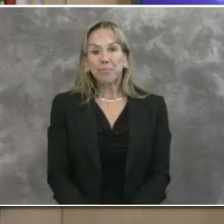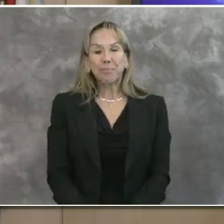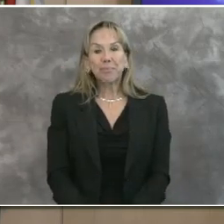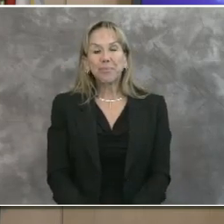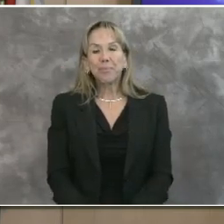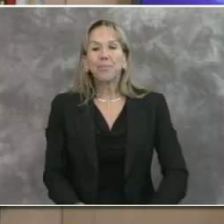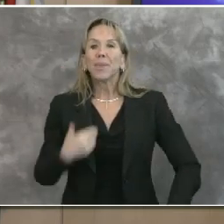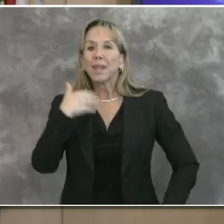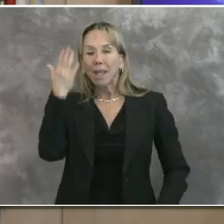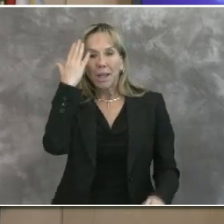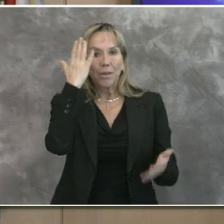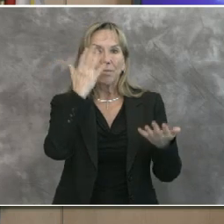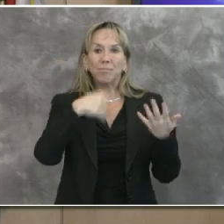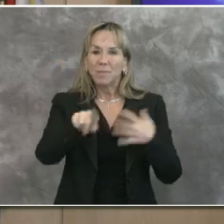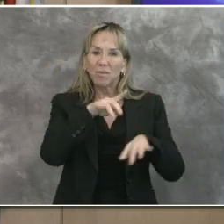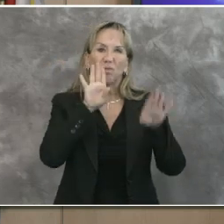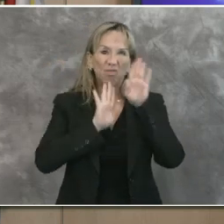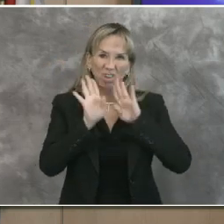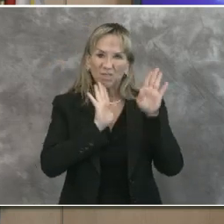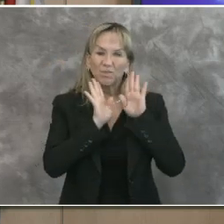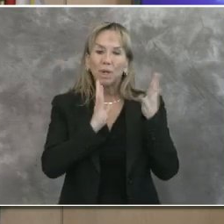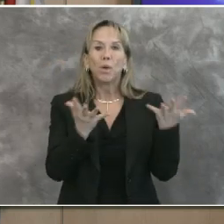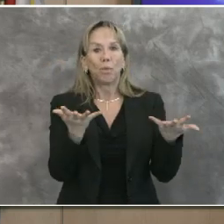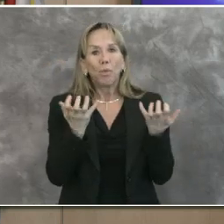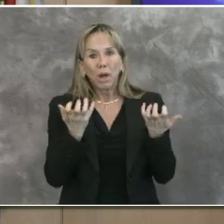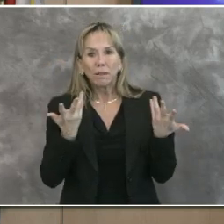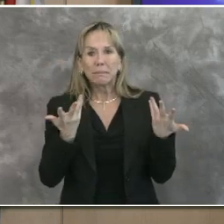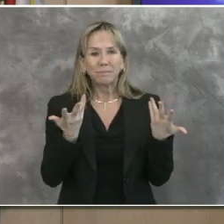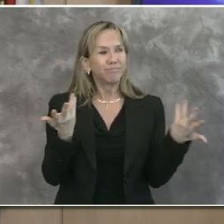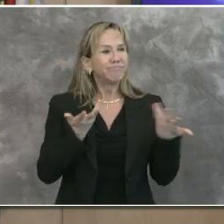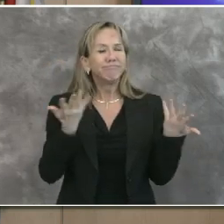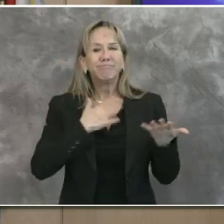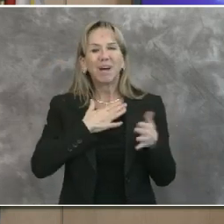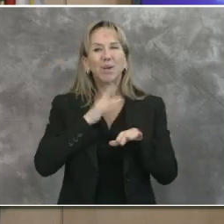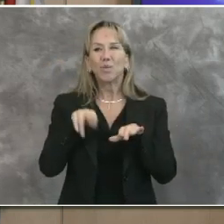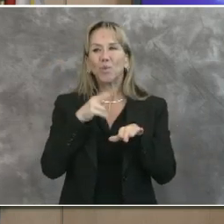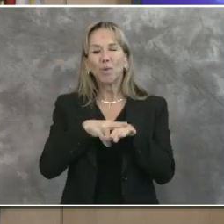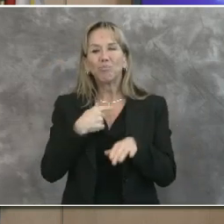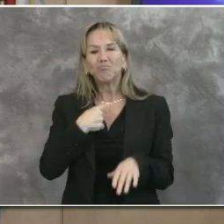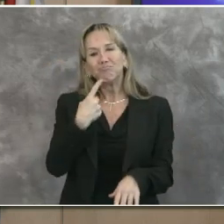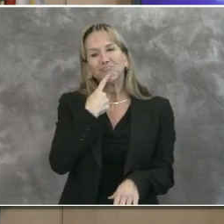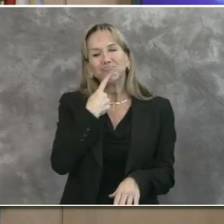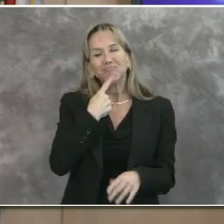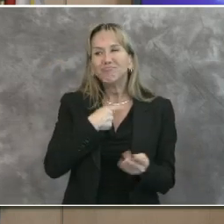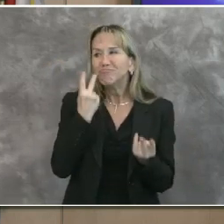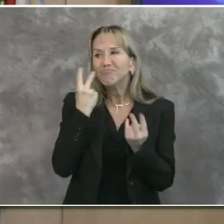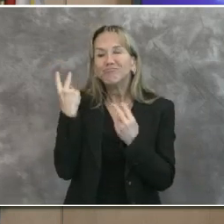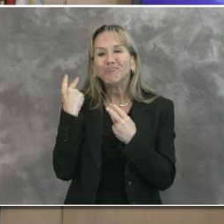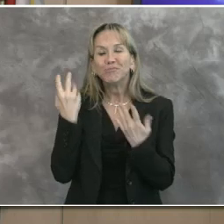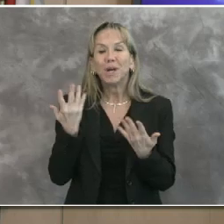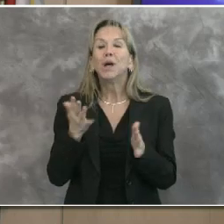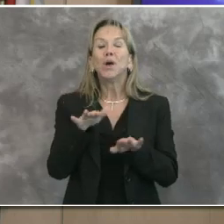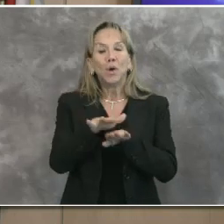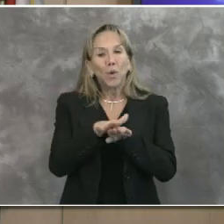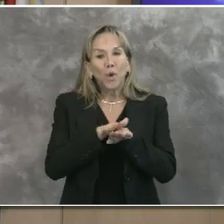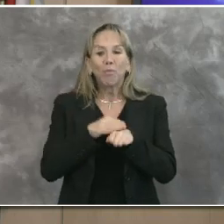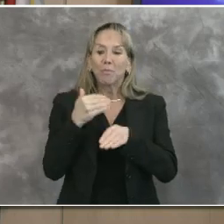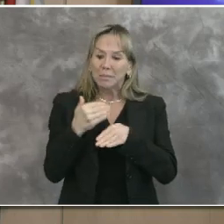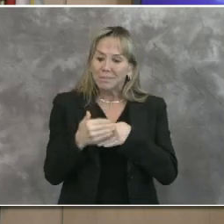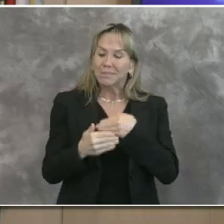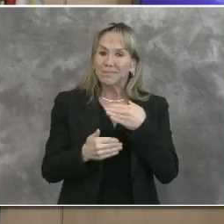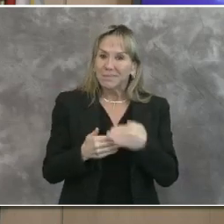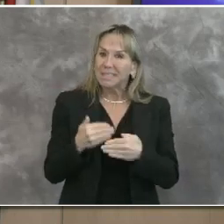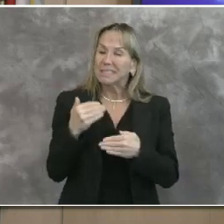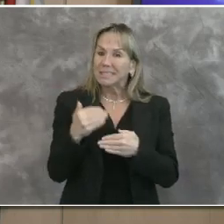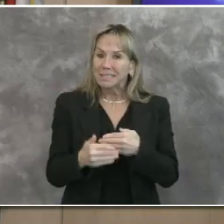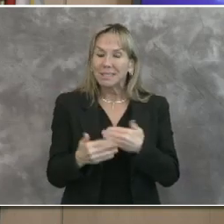I know everyone is frustrated and wants to get back to some semblance of normalcy. We are slowly getting back to that, but the road there